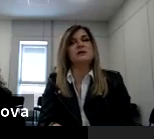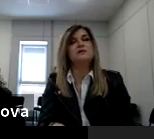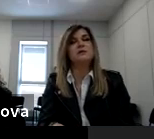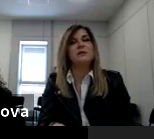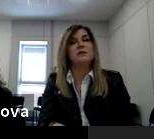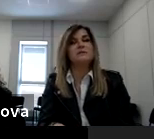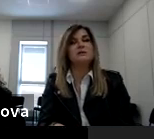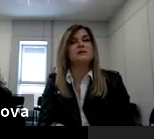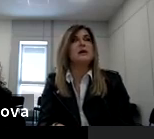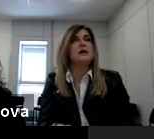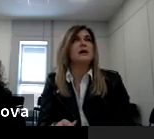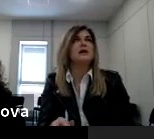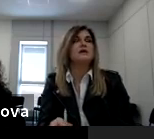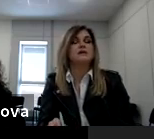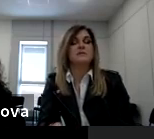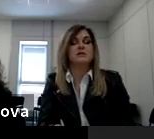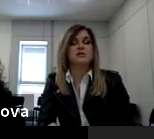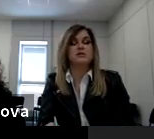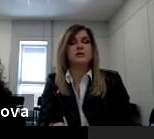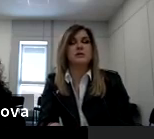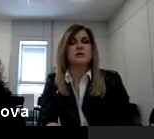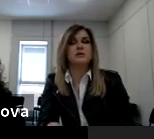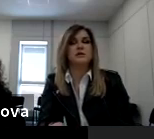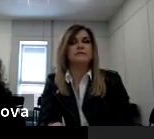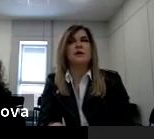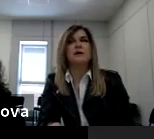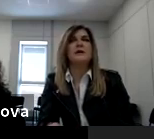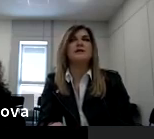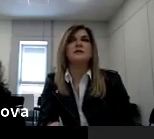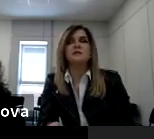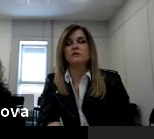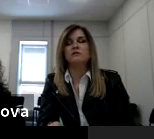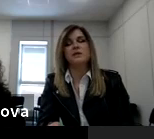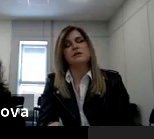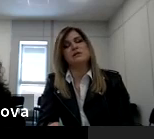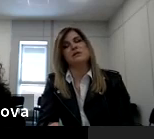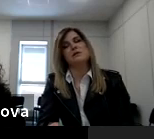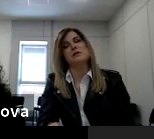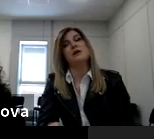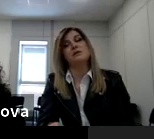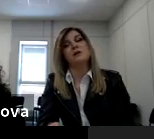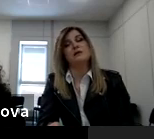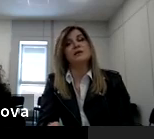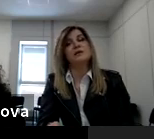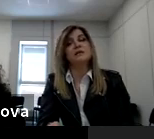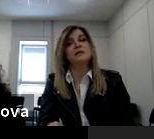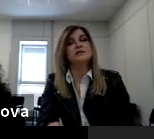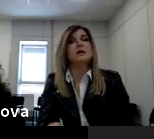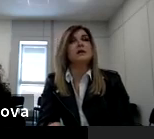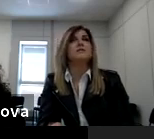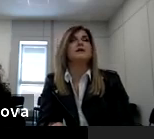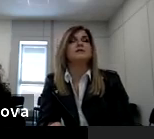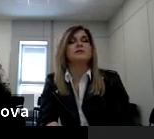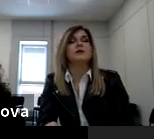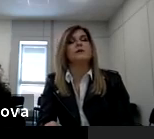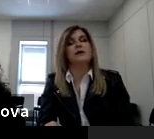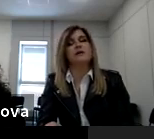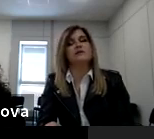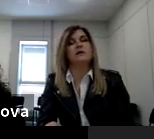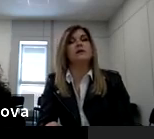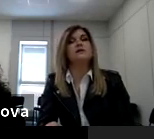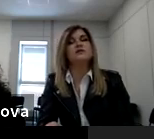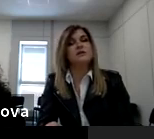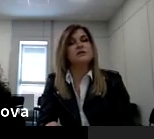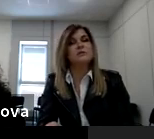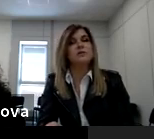placement, hexagonal placement, and a special pattern of placing the color LEDs, because when we